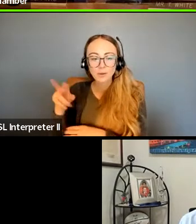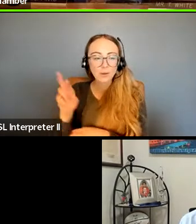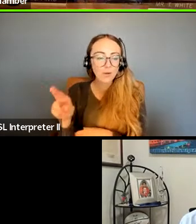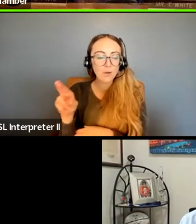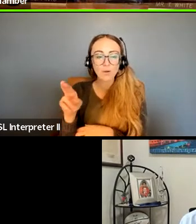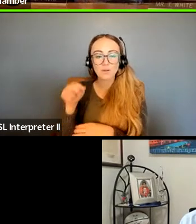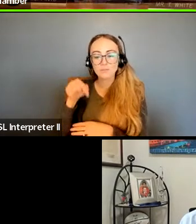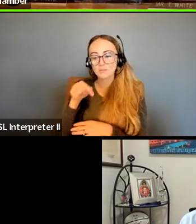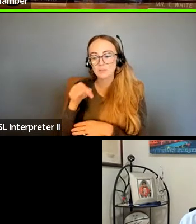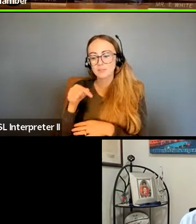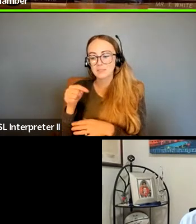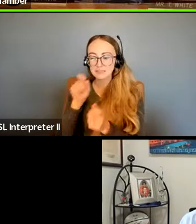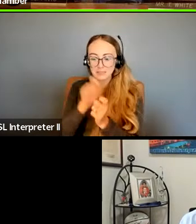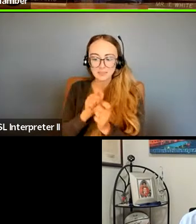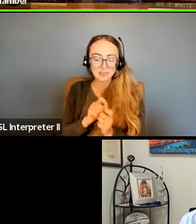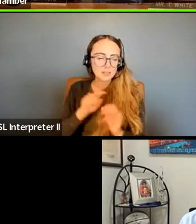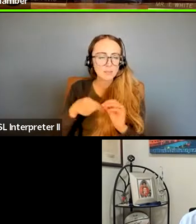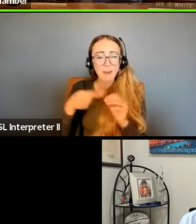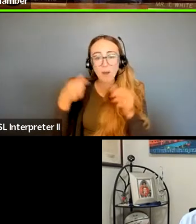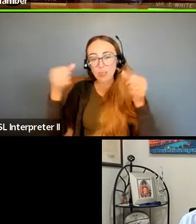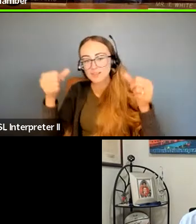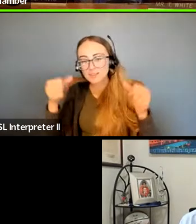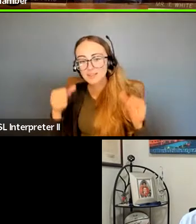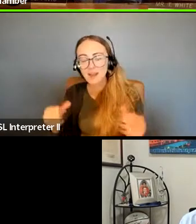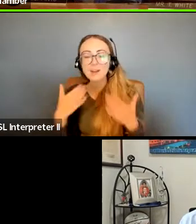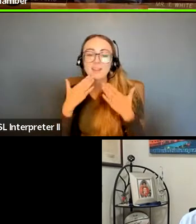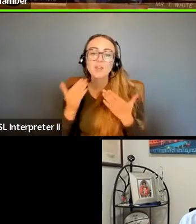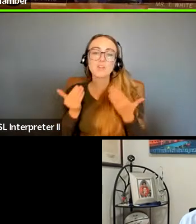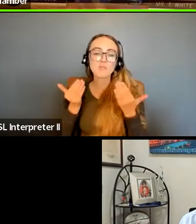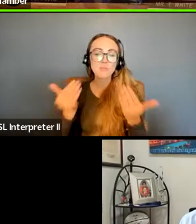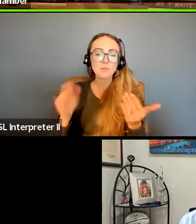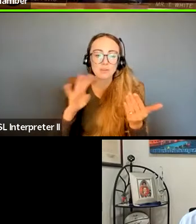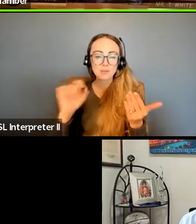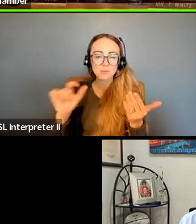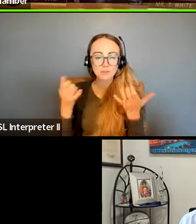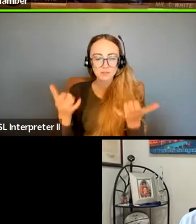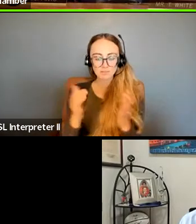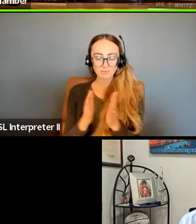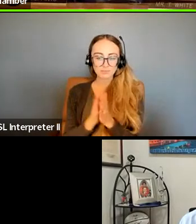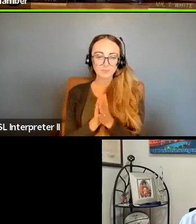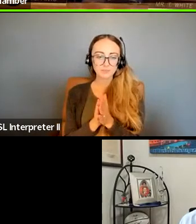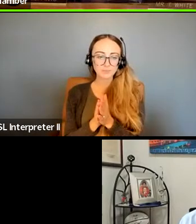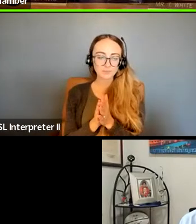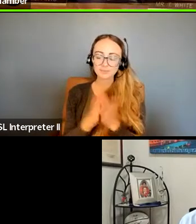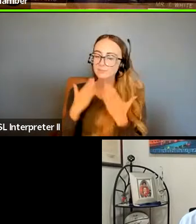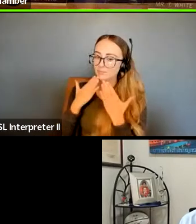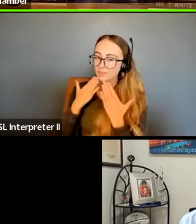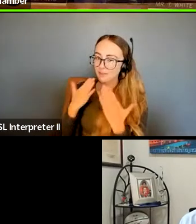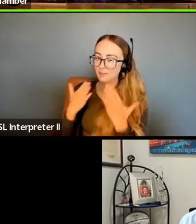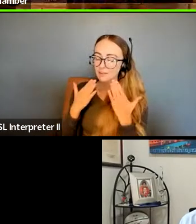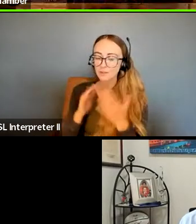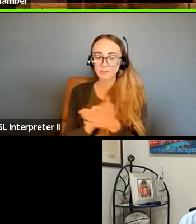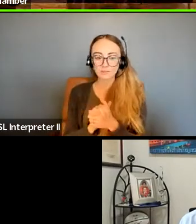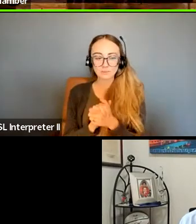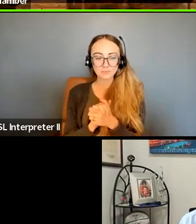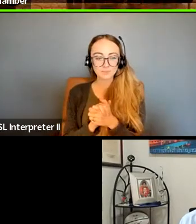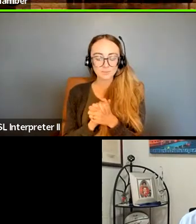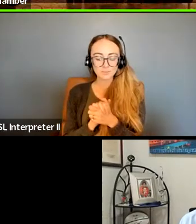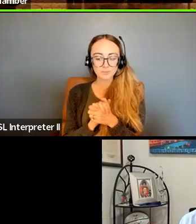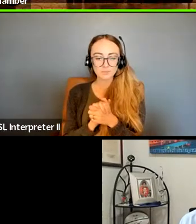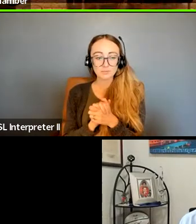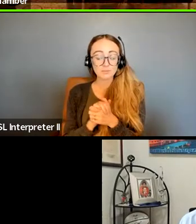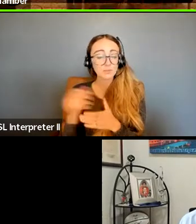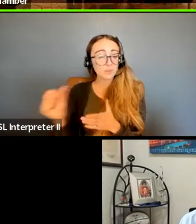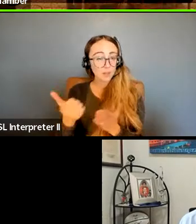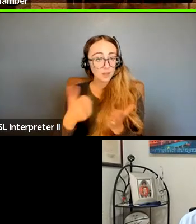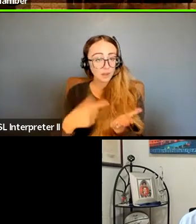on some of those details about the signage. And thank you for moving this bill today. Thank you, Councilmember. Further